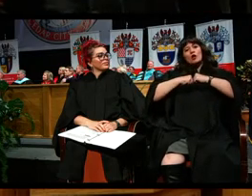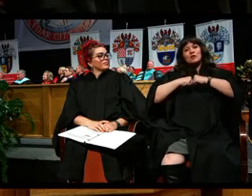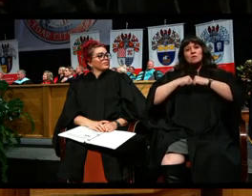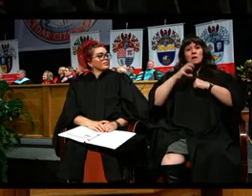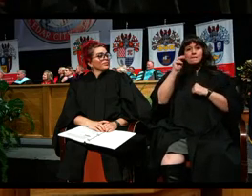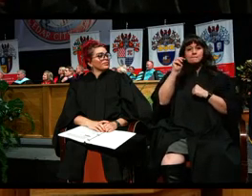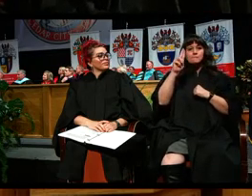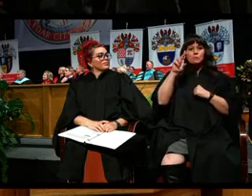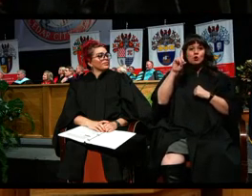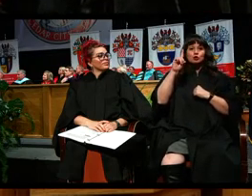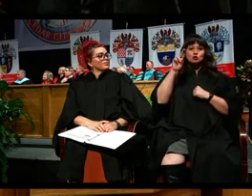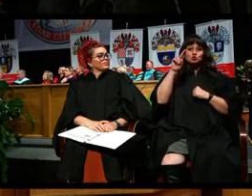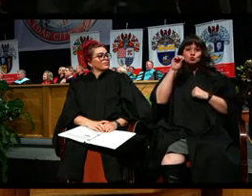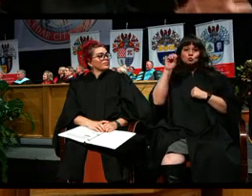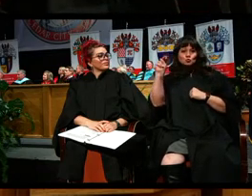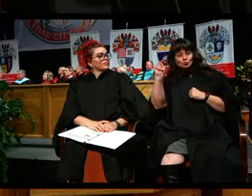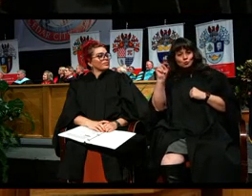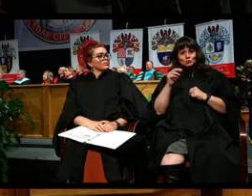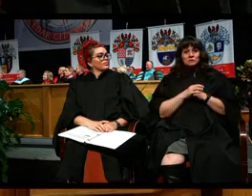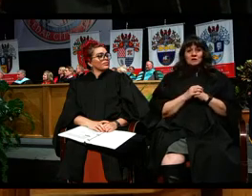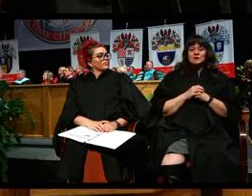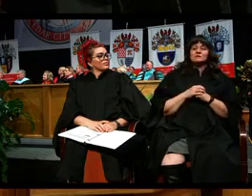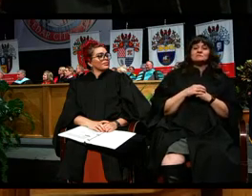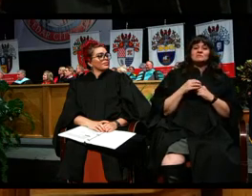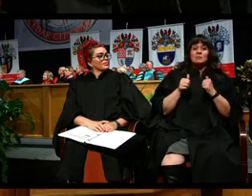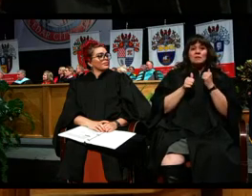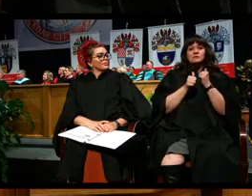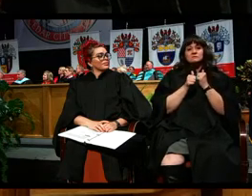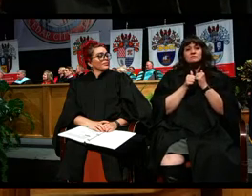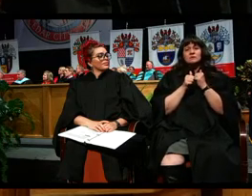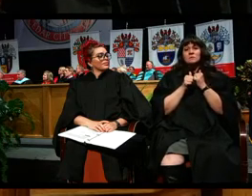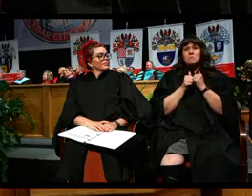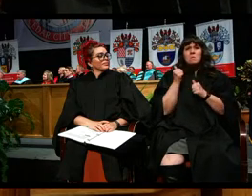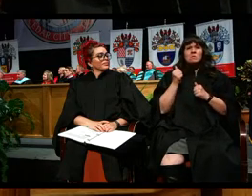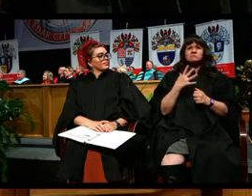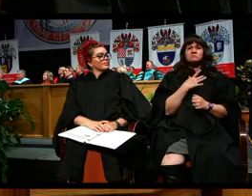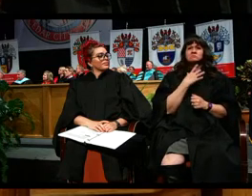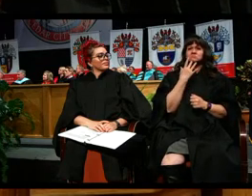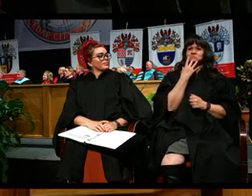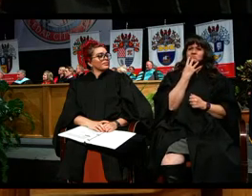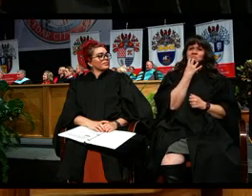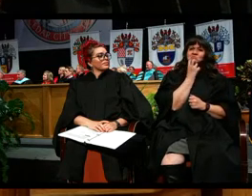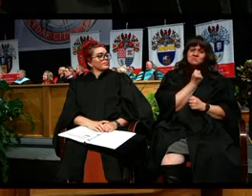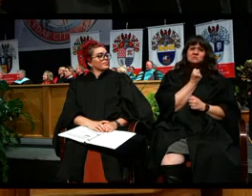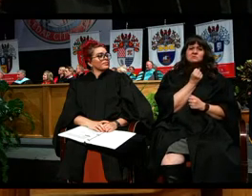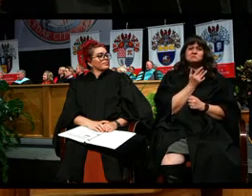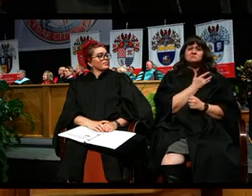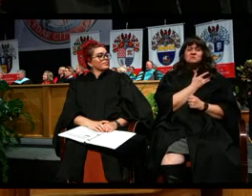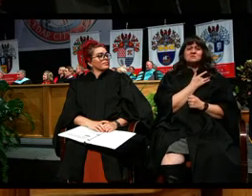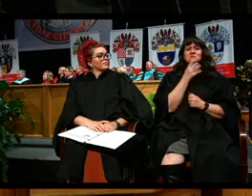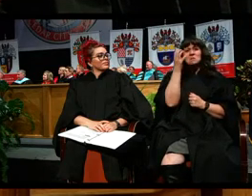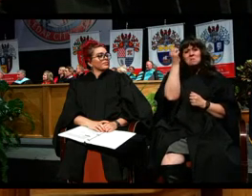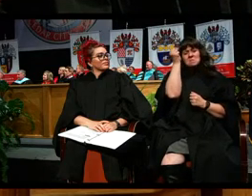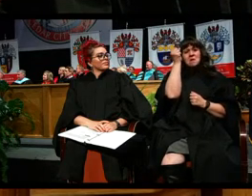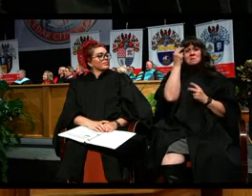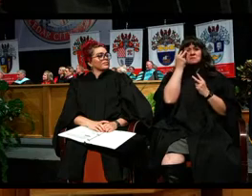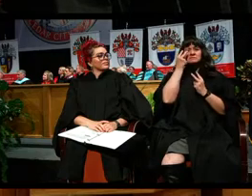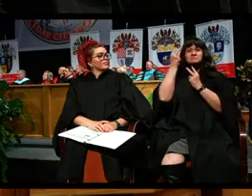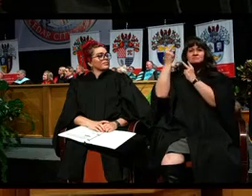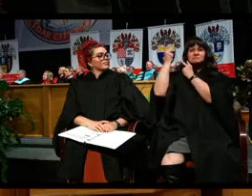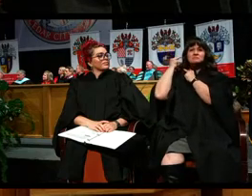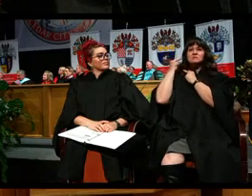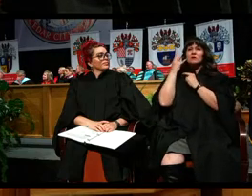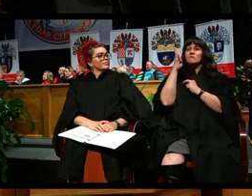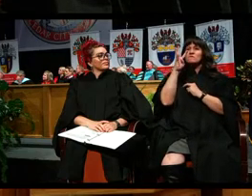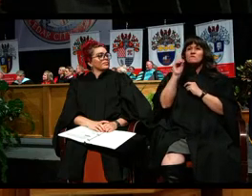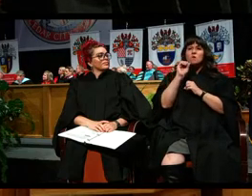And one of the very fondest etched into my heart memories of my lifetime was a night 40 years